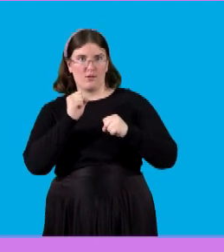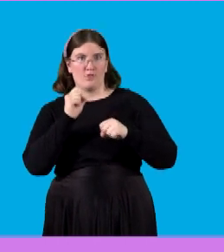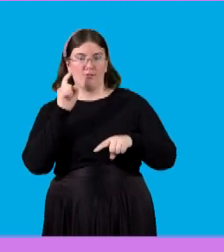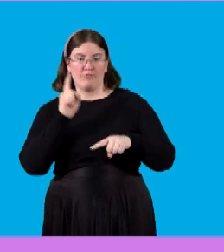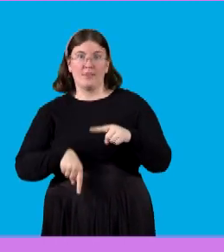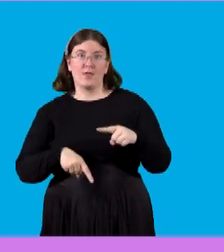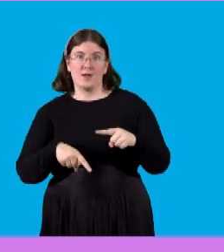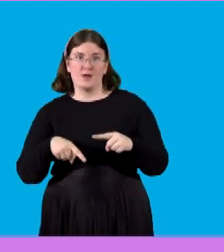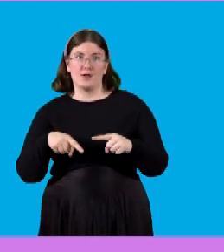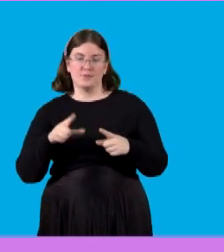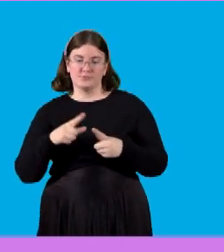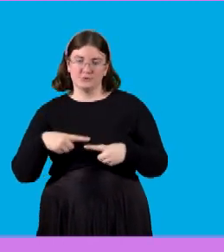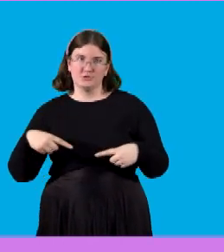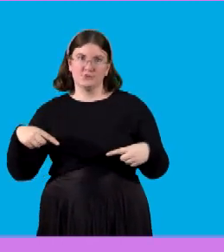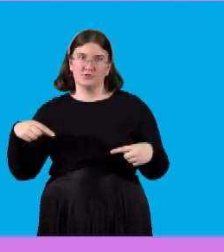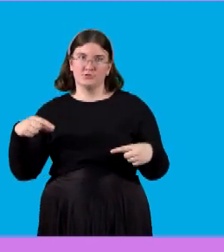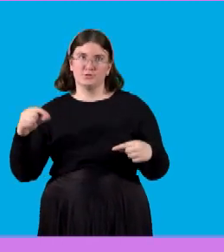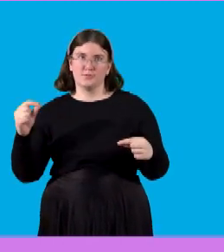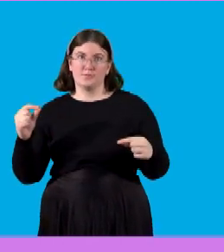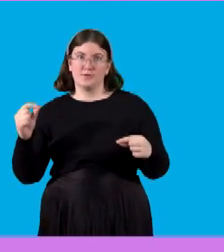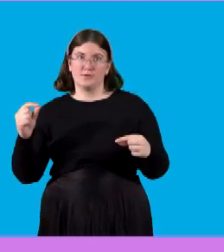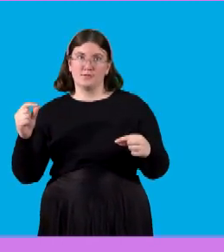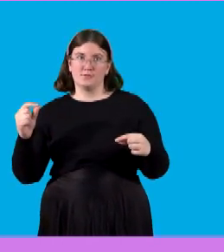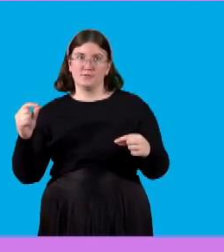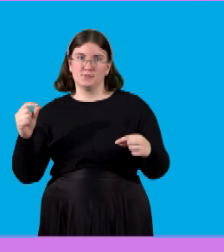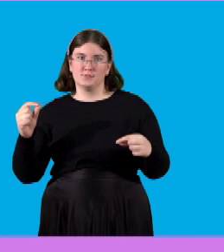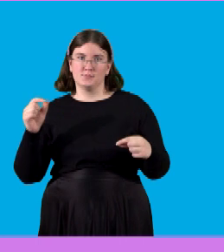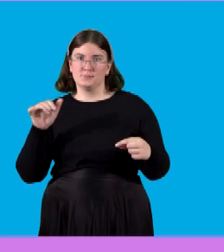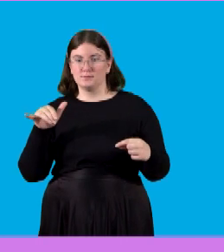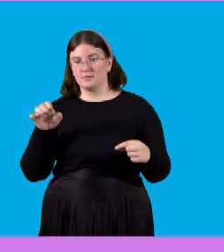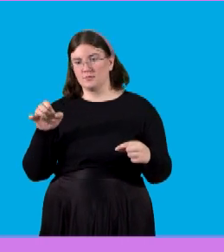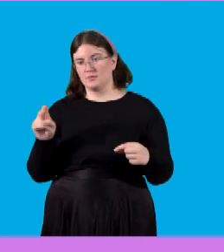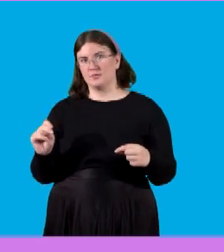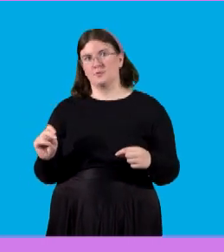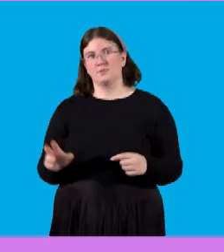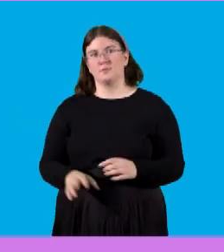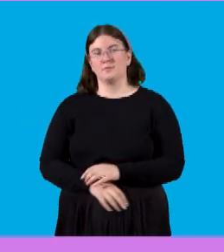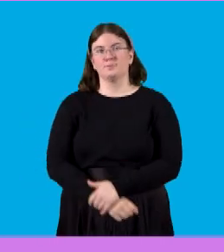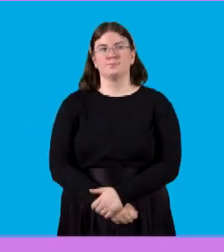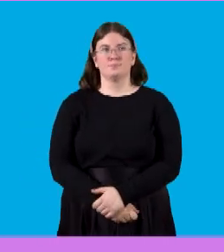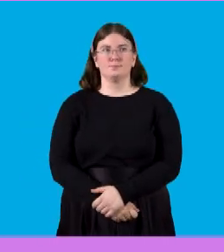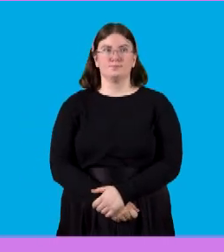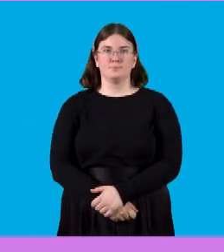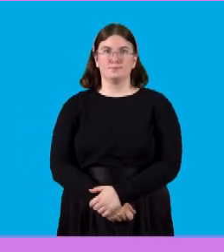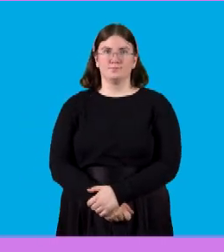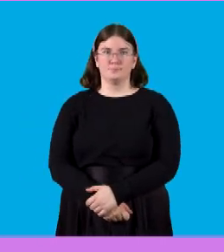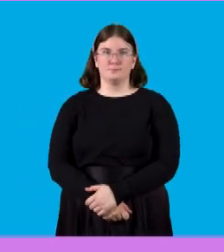is stronger than our Japanese yen.